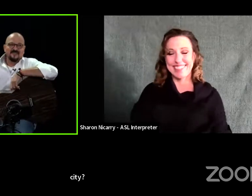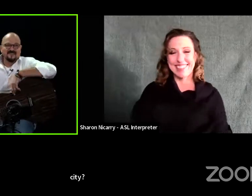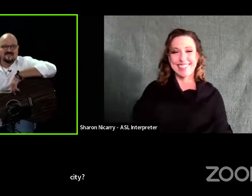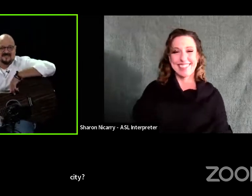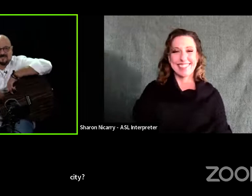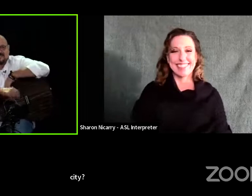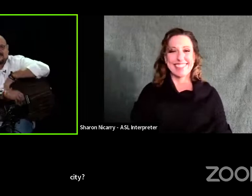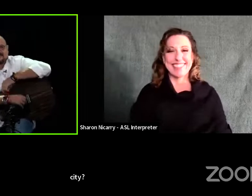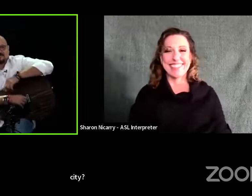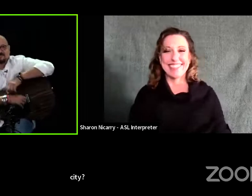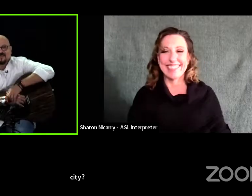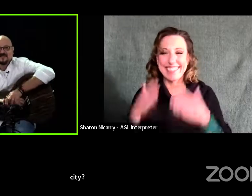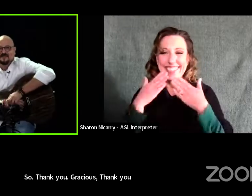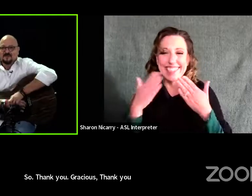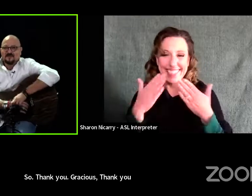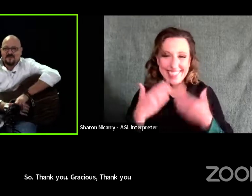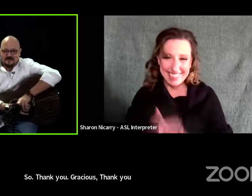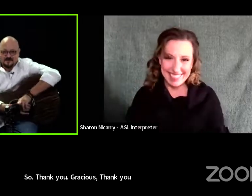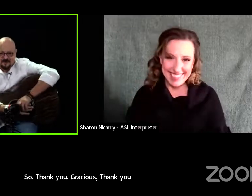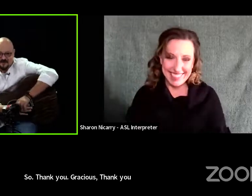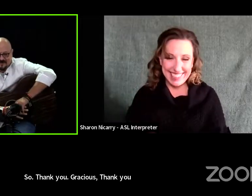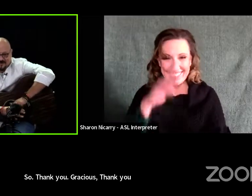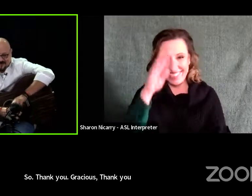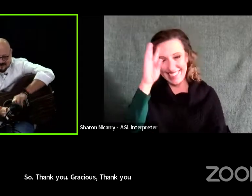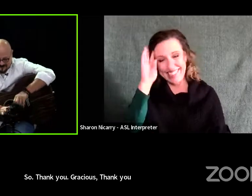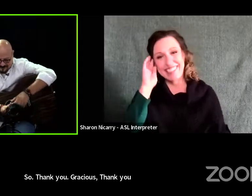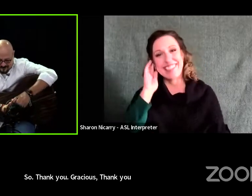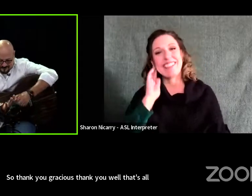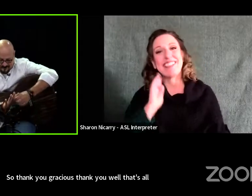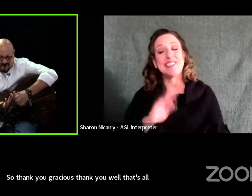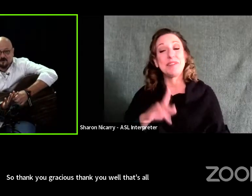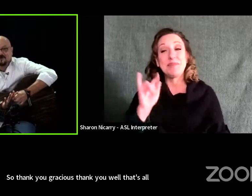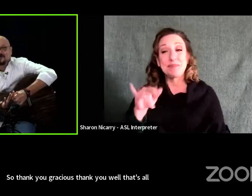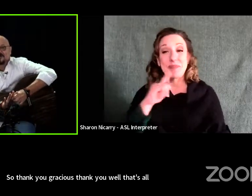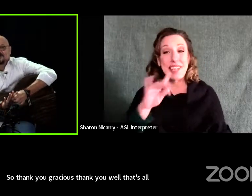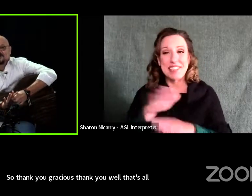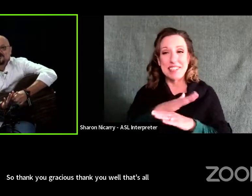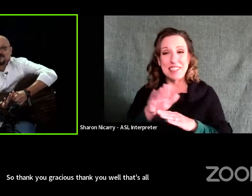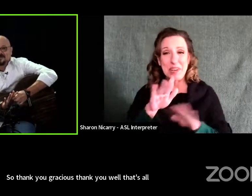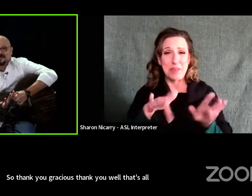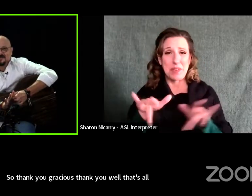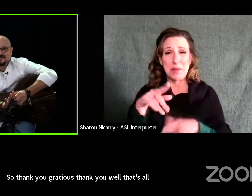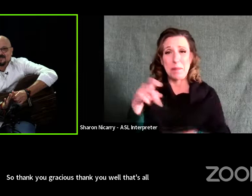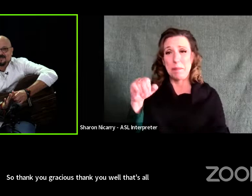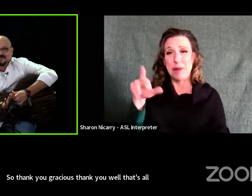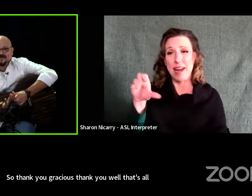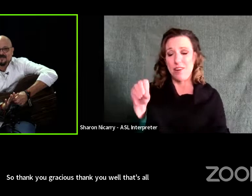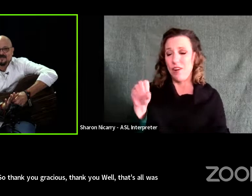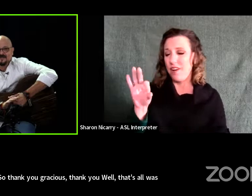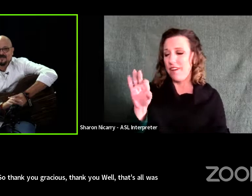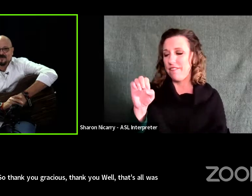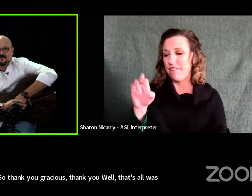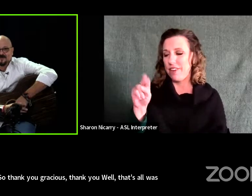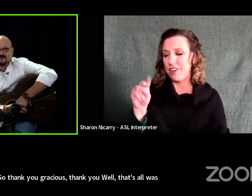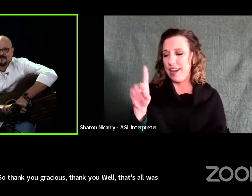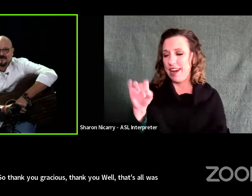Thank you, gracias. Thank you. Well, that song was recorded by Pedro Fernandez, and